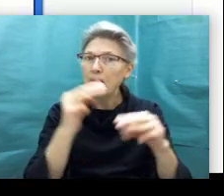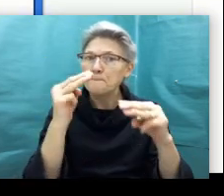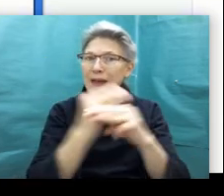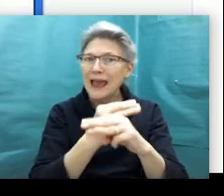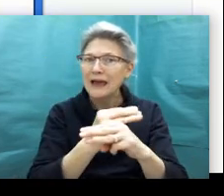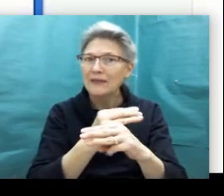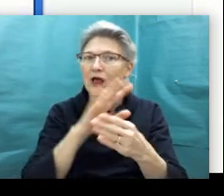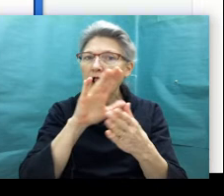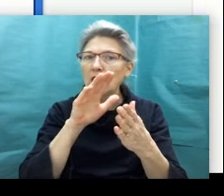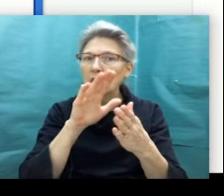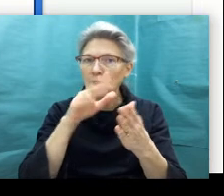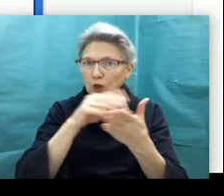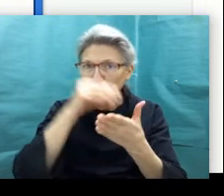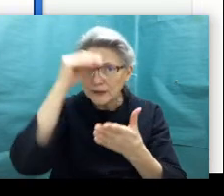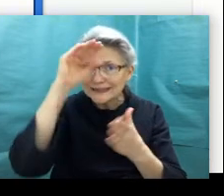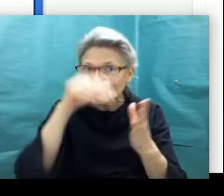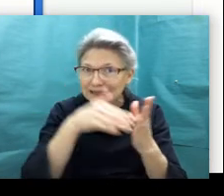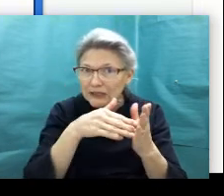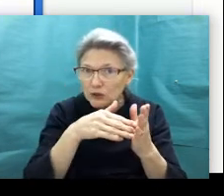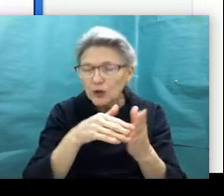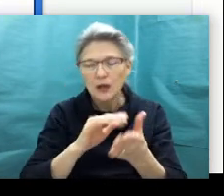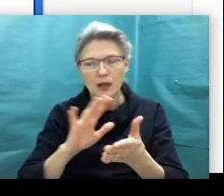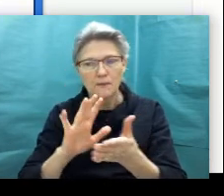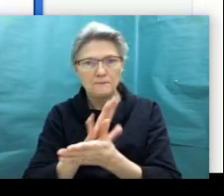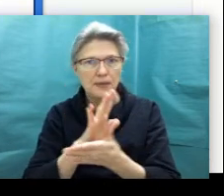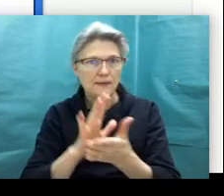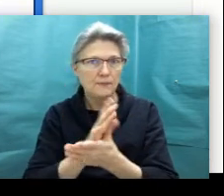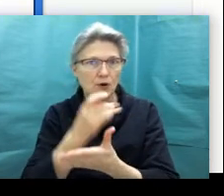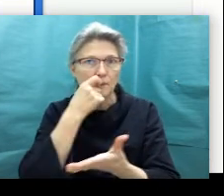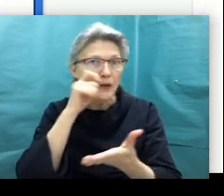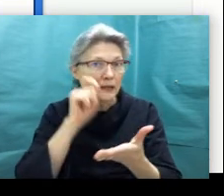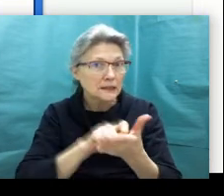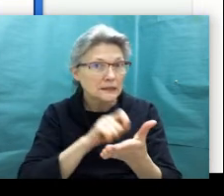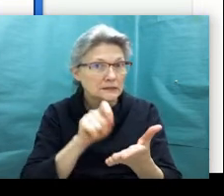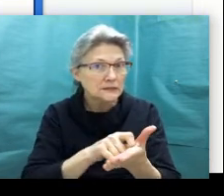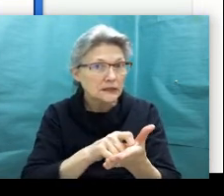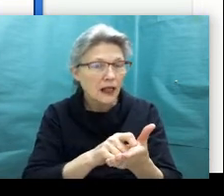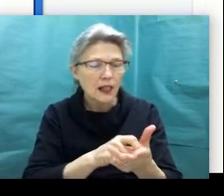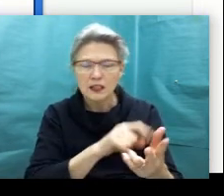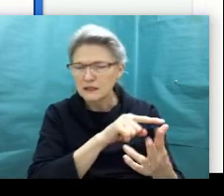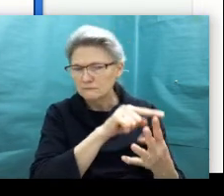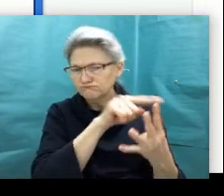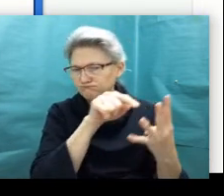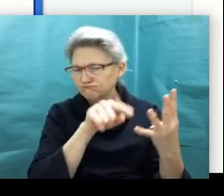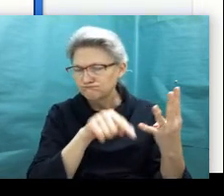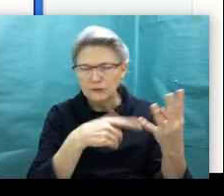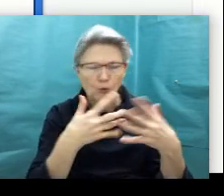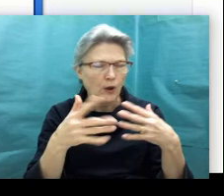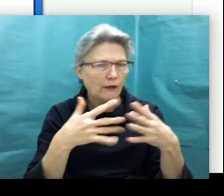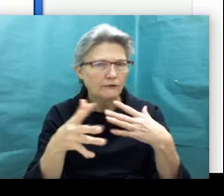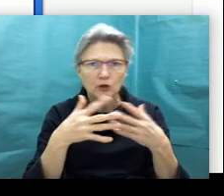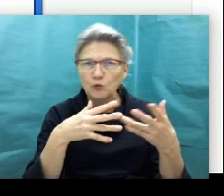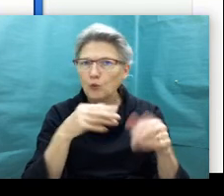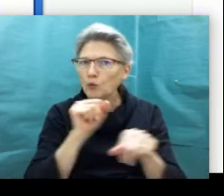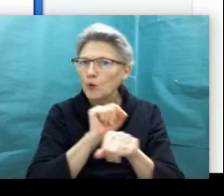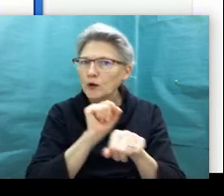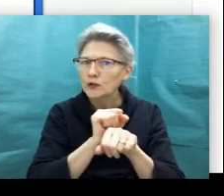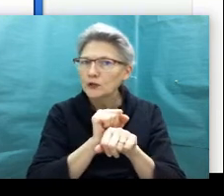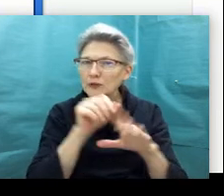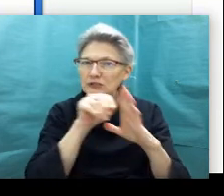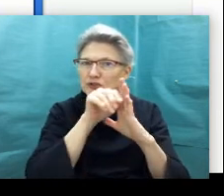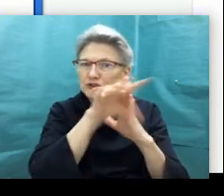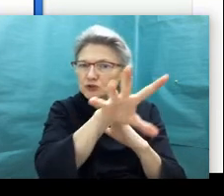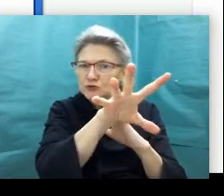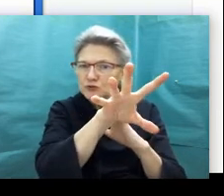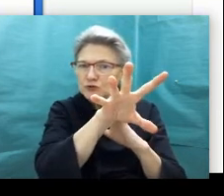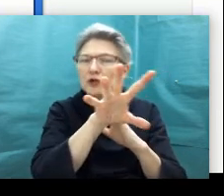You might do it on paper and pencil. You have a lot of different options. So however you choose to do it, you're going to insert